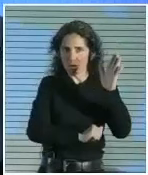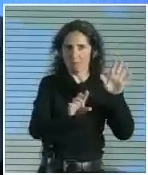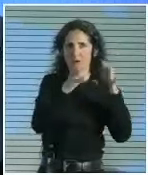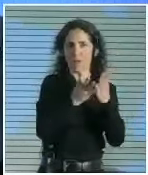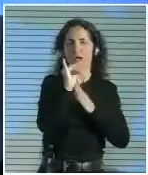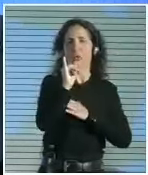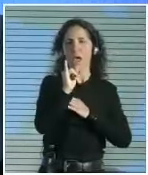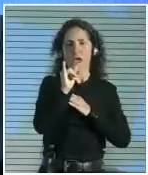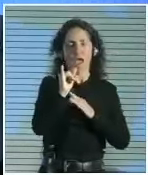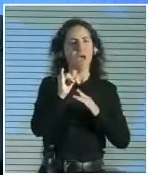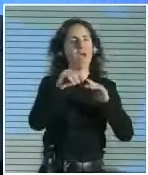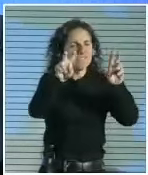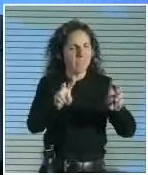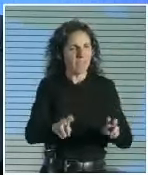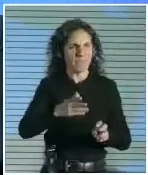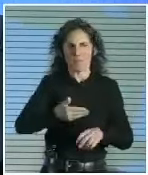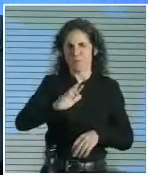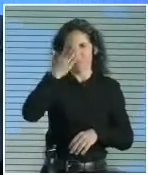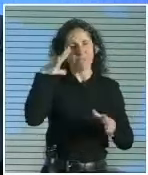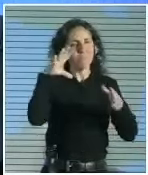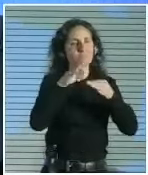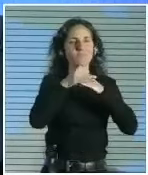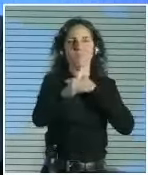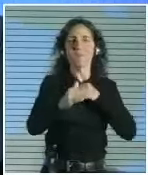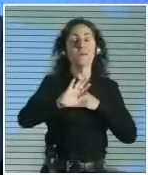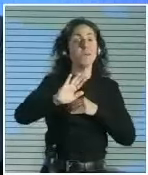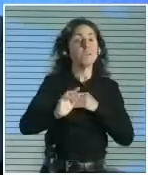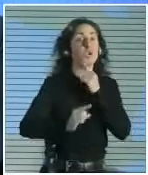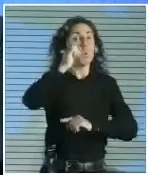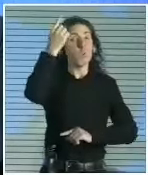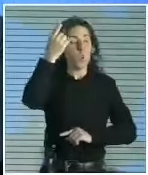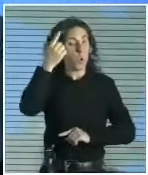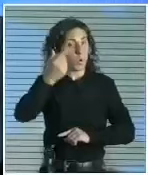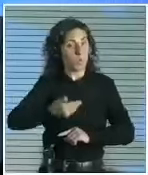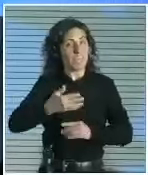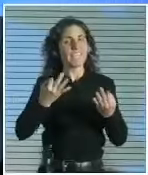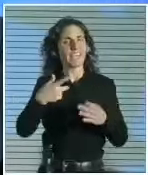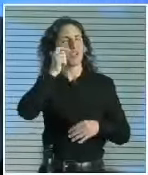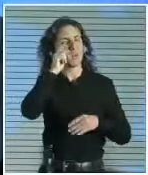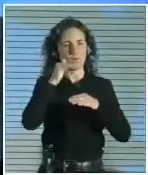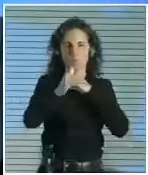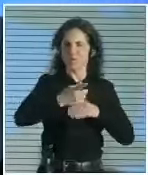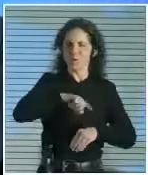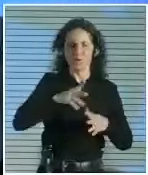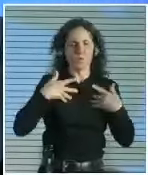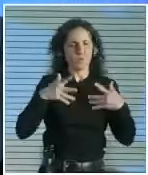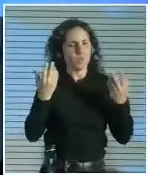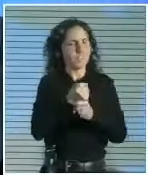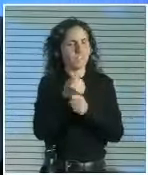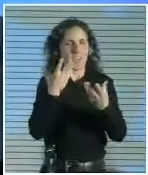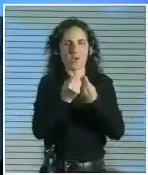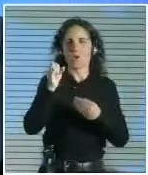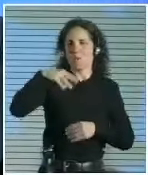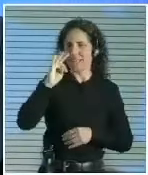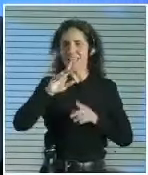core to it is sustainable tourism, and we are pleased to partner with UNWTO and a number of countries such as the government of Spain